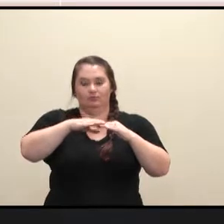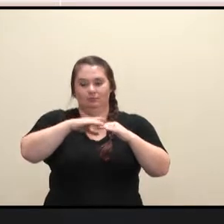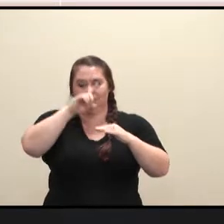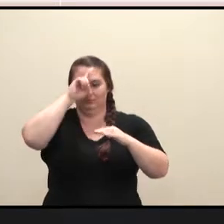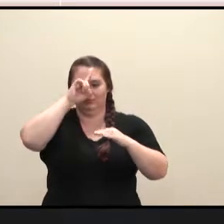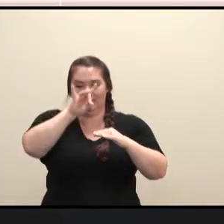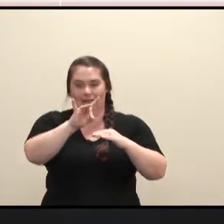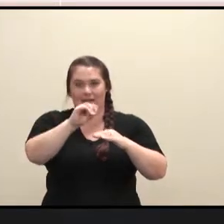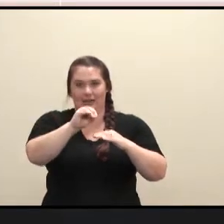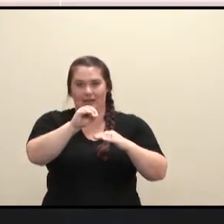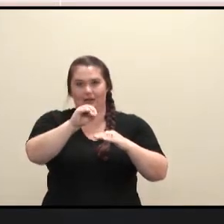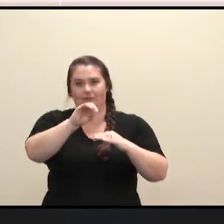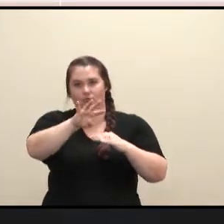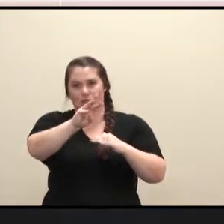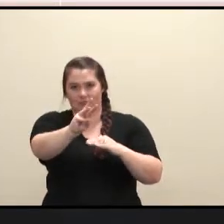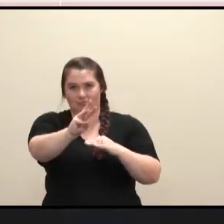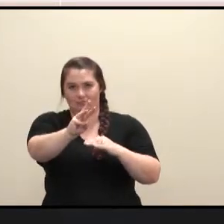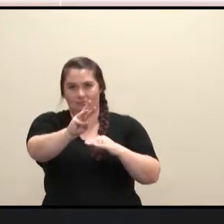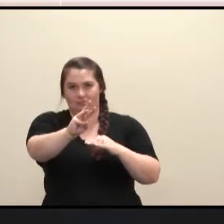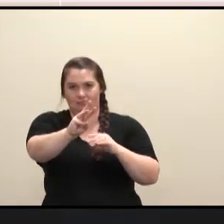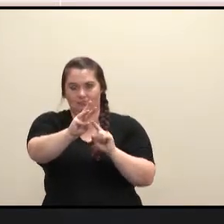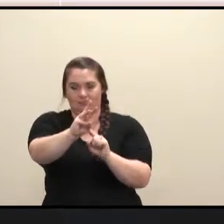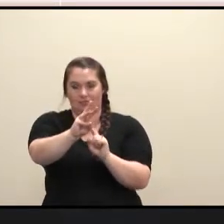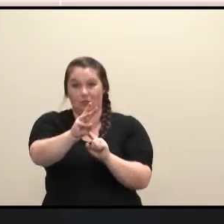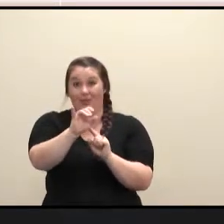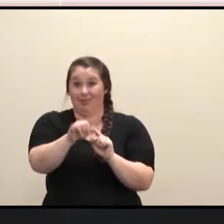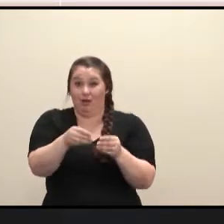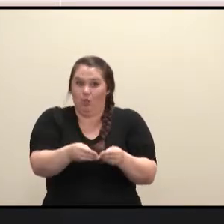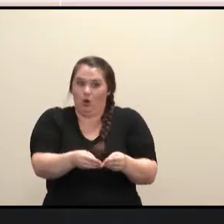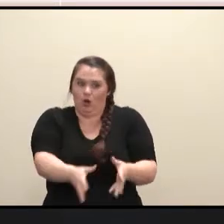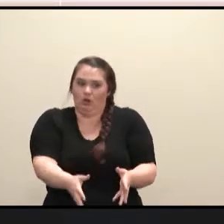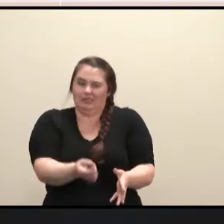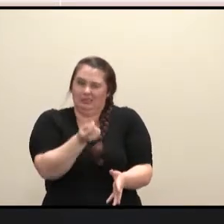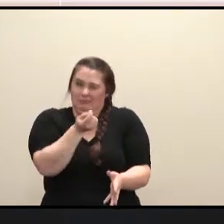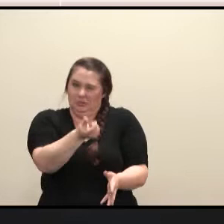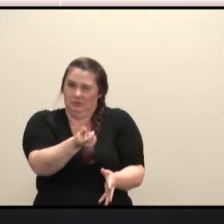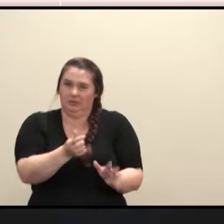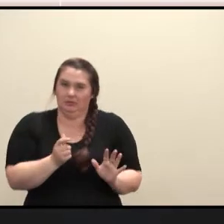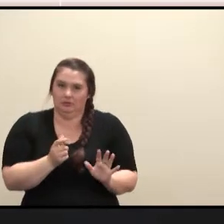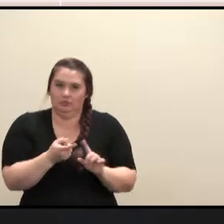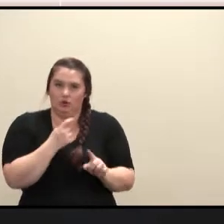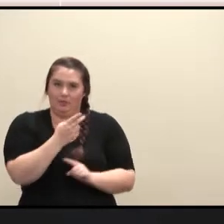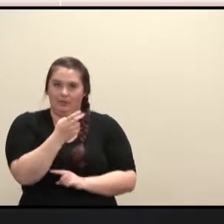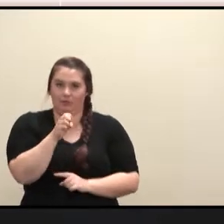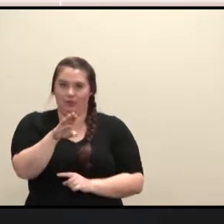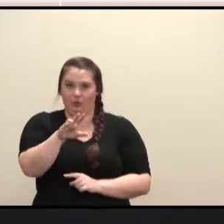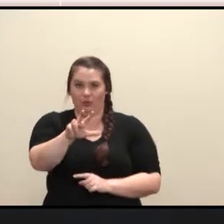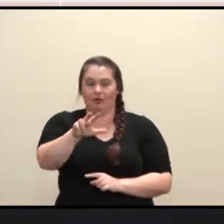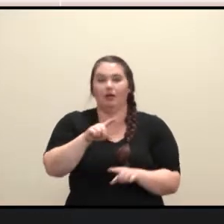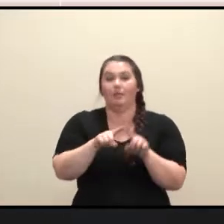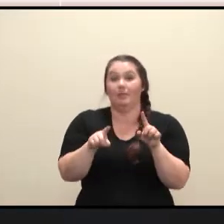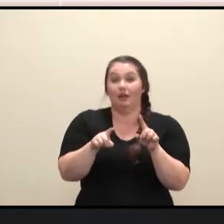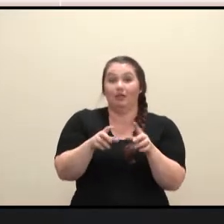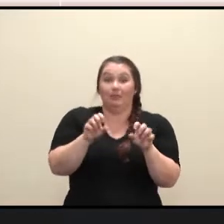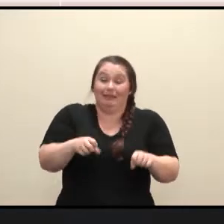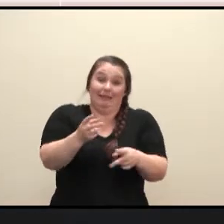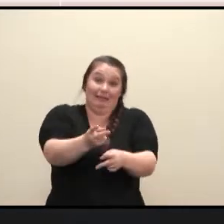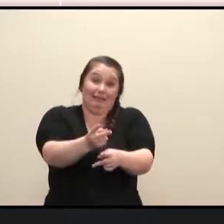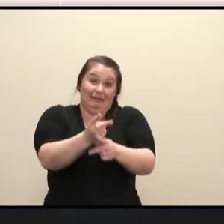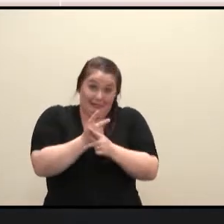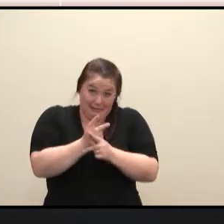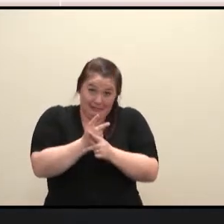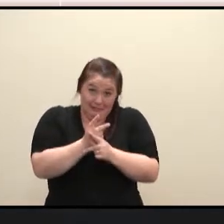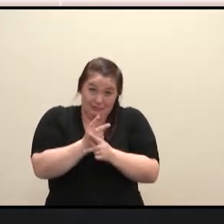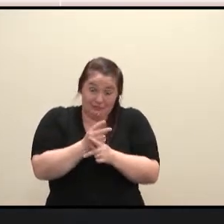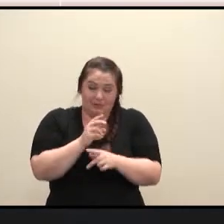we lost some of that as well in HB 3. So, but we get to keep the 13.83 cents,